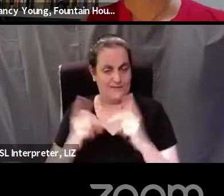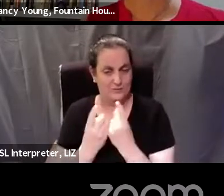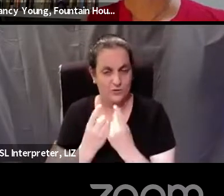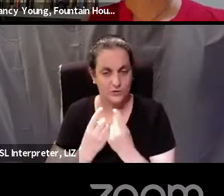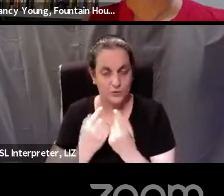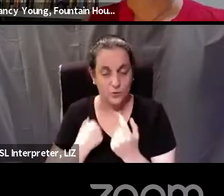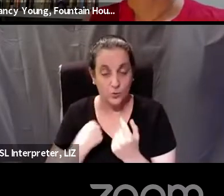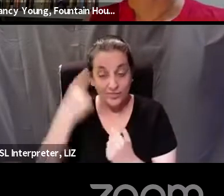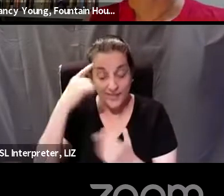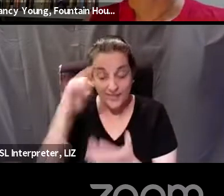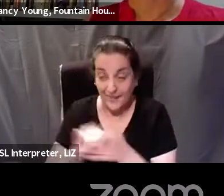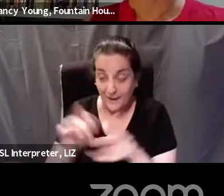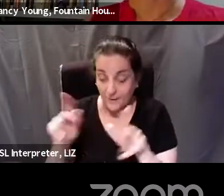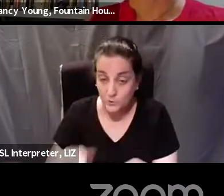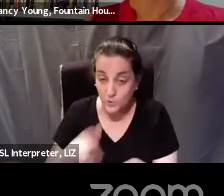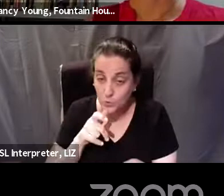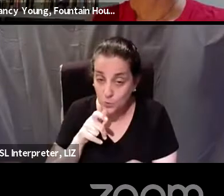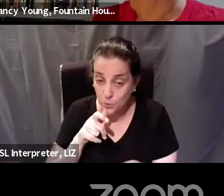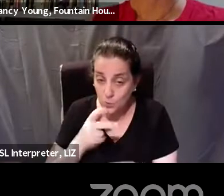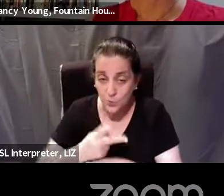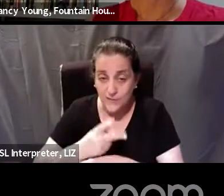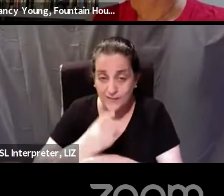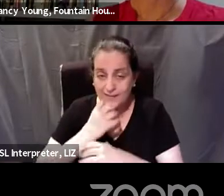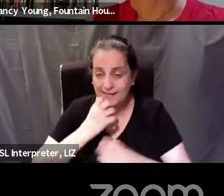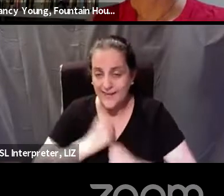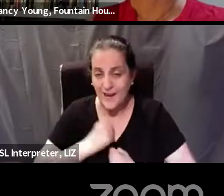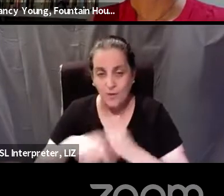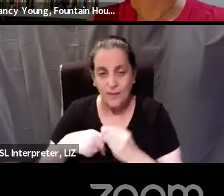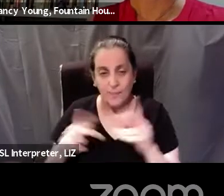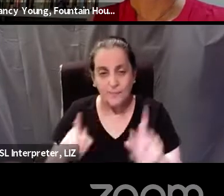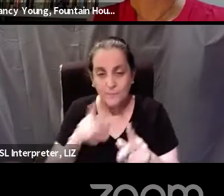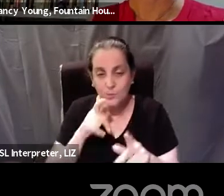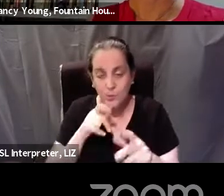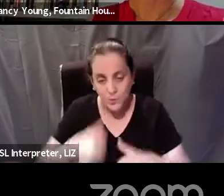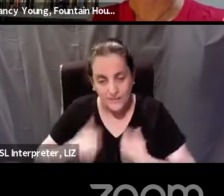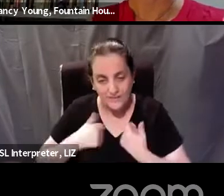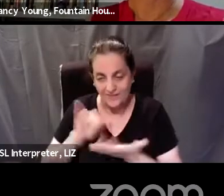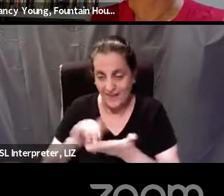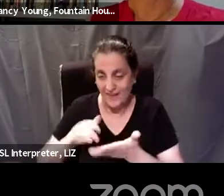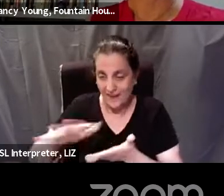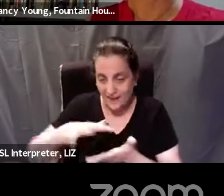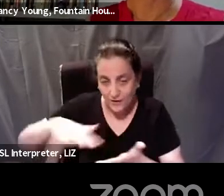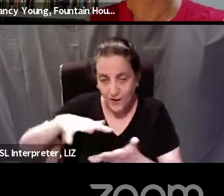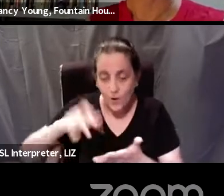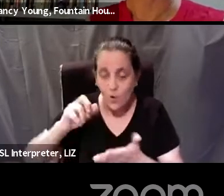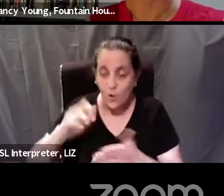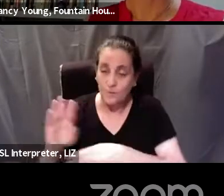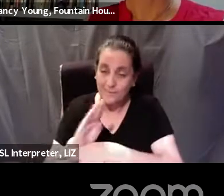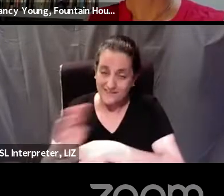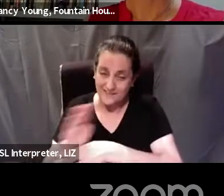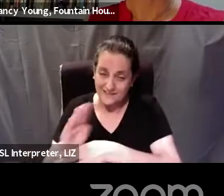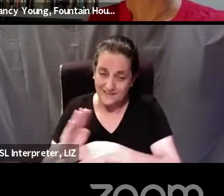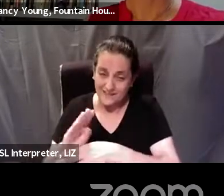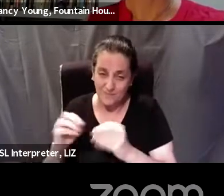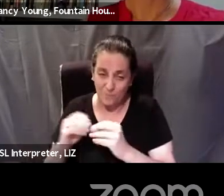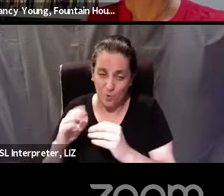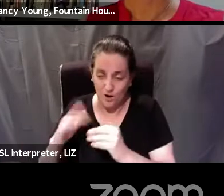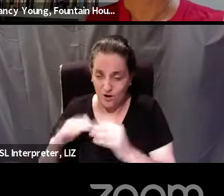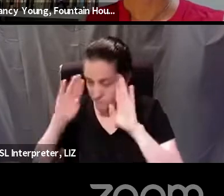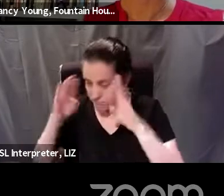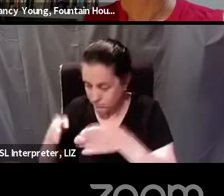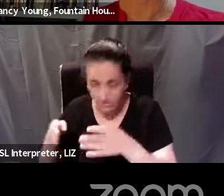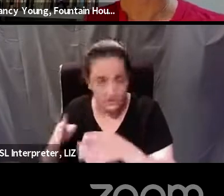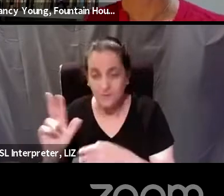someone would care about the people in the community over the businesses in the community. And that's probably why we're called the Times